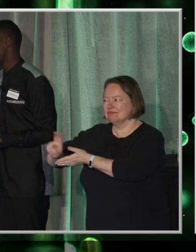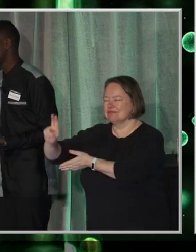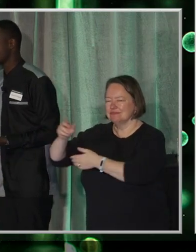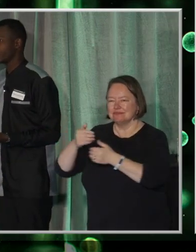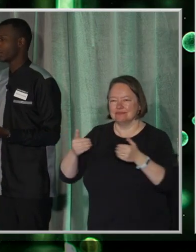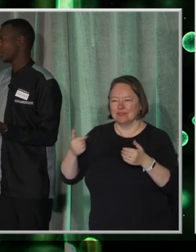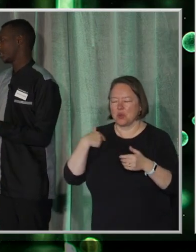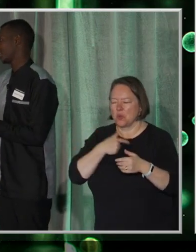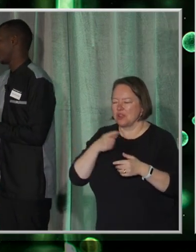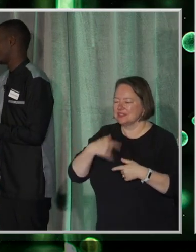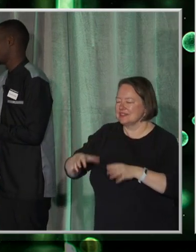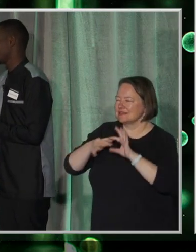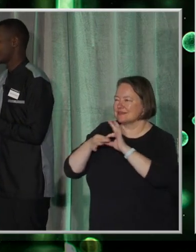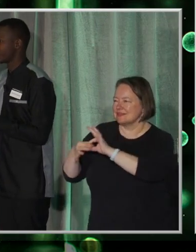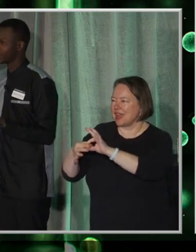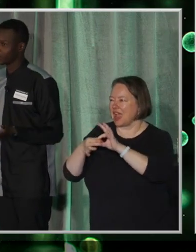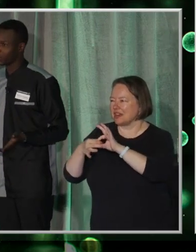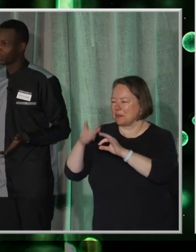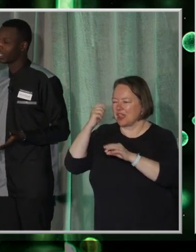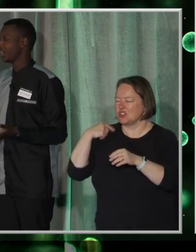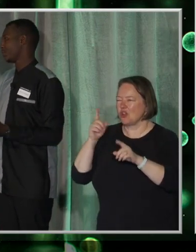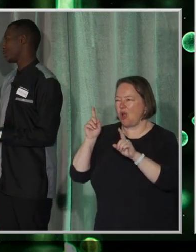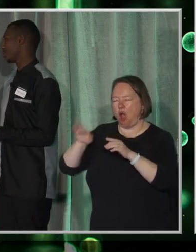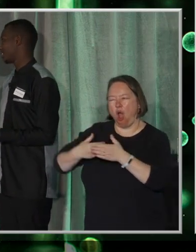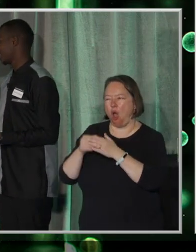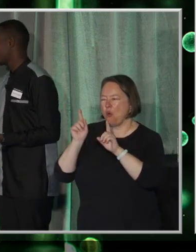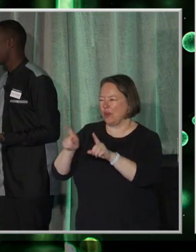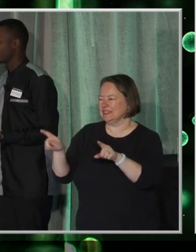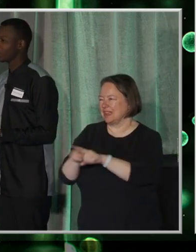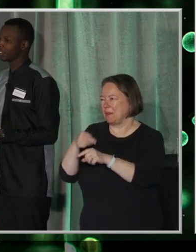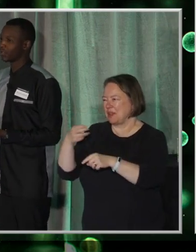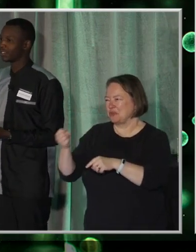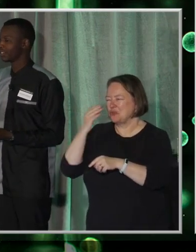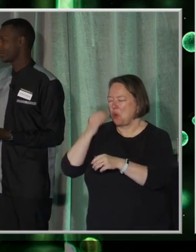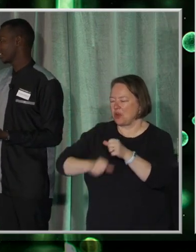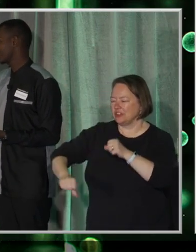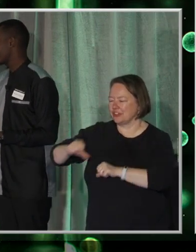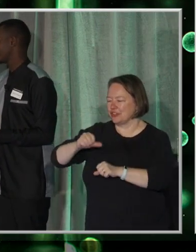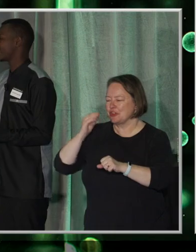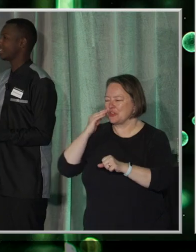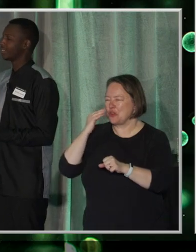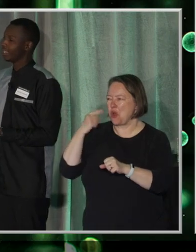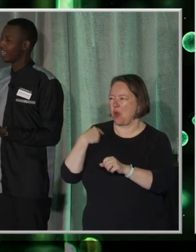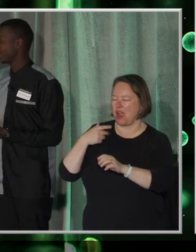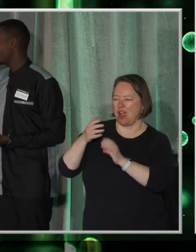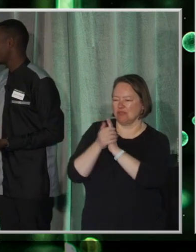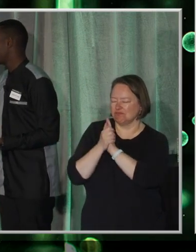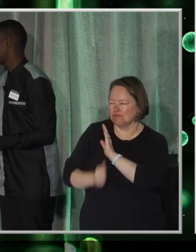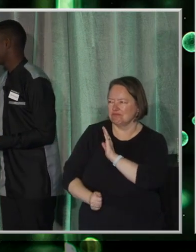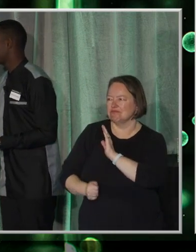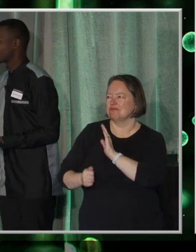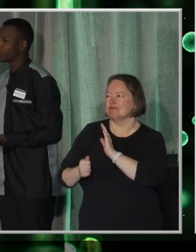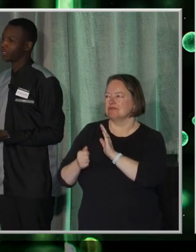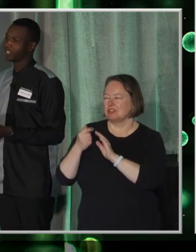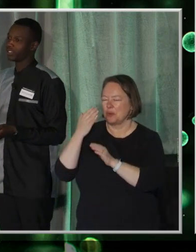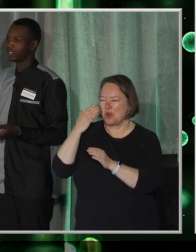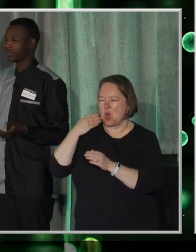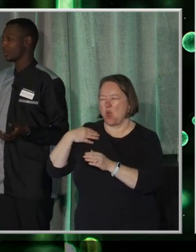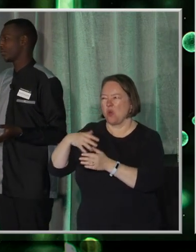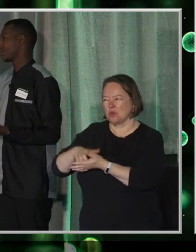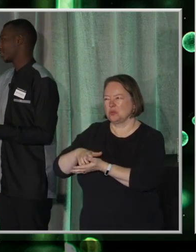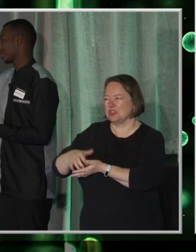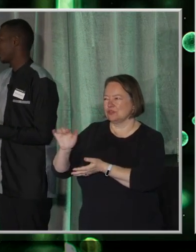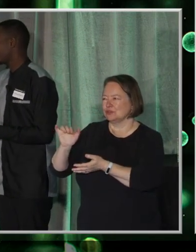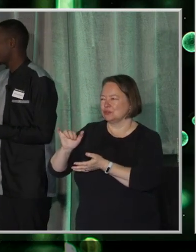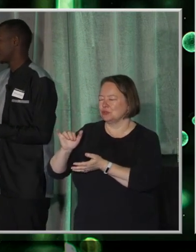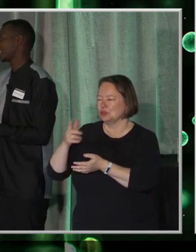too connected because we attended the same high school. We know each other, we know each one, the strength and the weaknesses, so we didn't, you